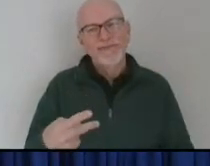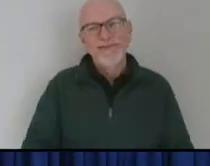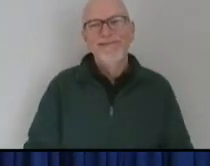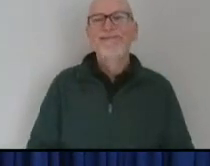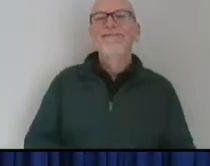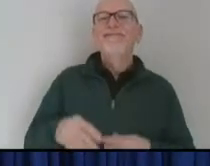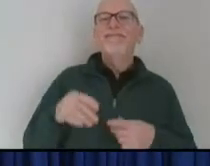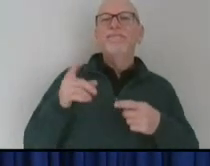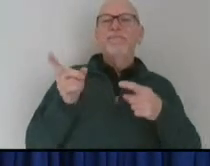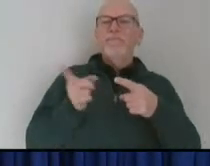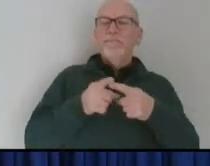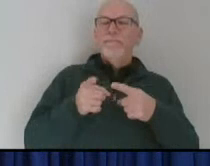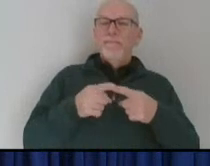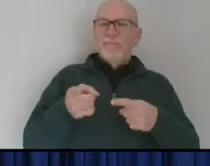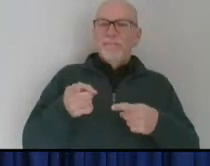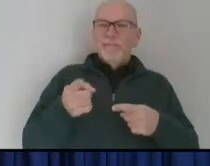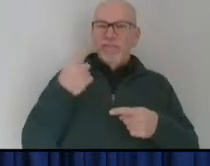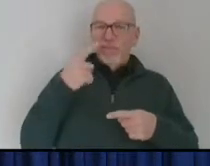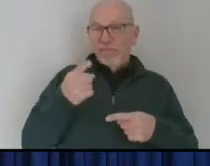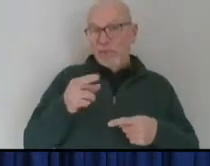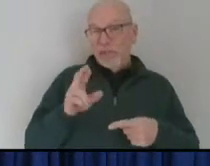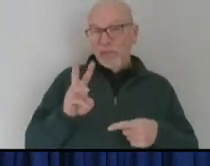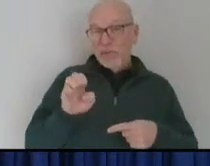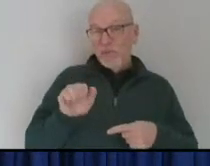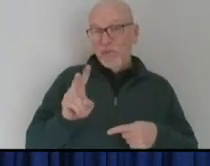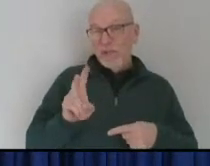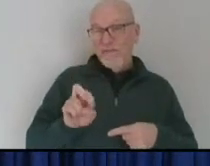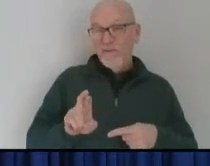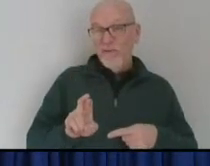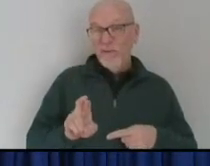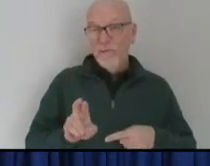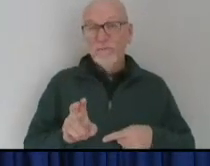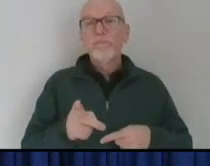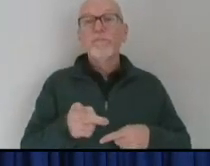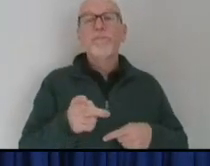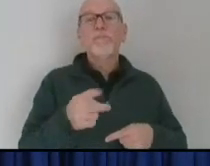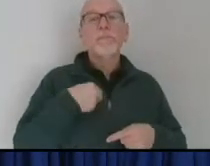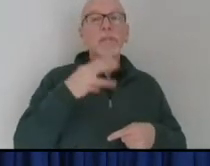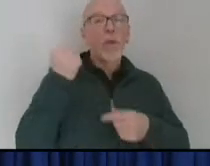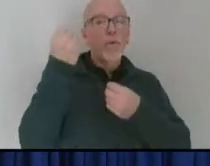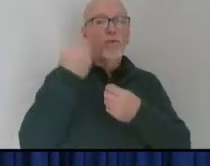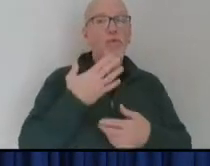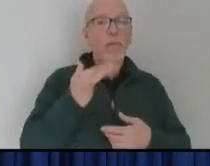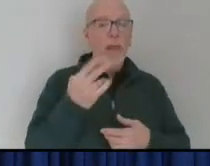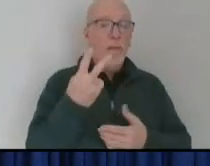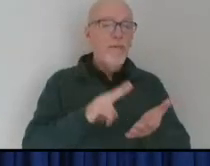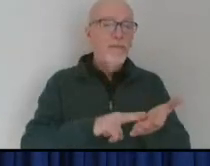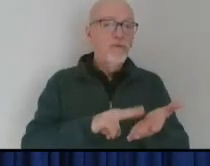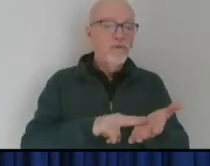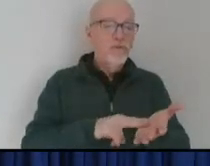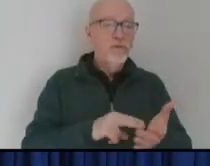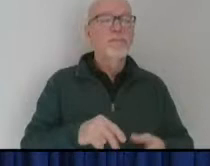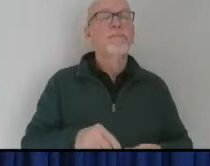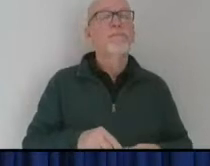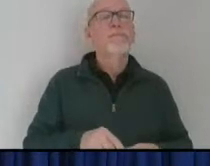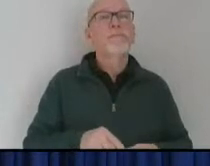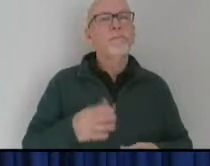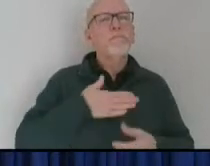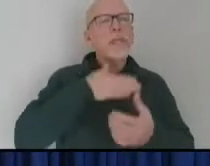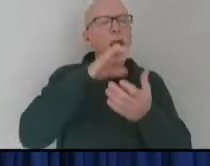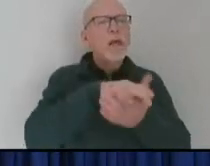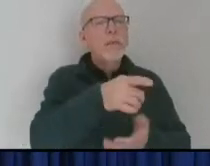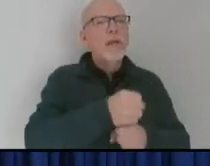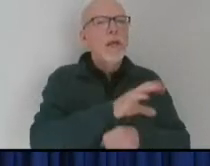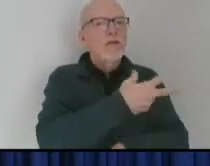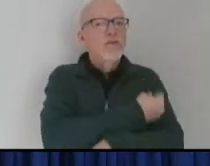is probably for Dr. Weaver. I had been told by a couple nurses, my husband got his